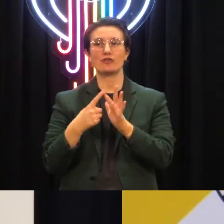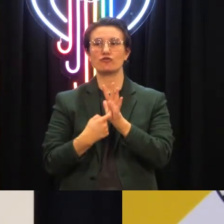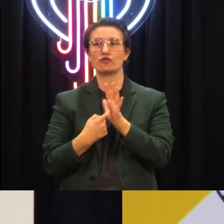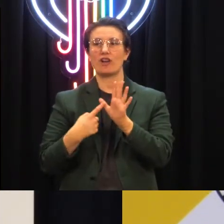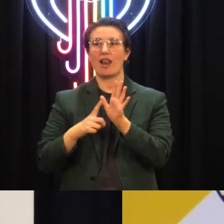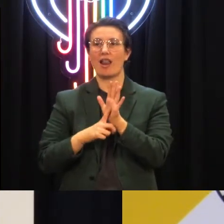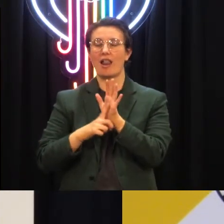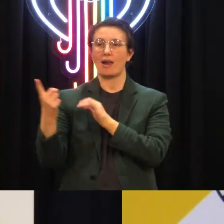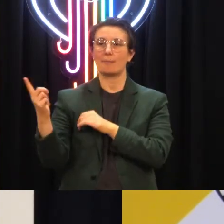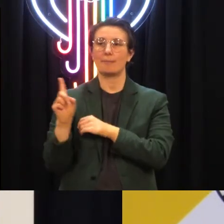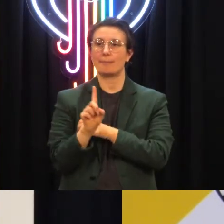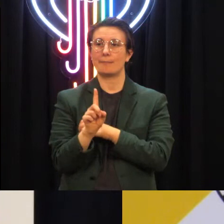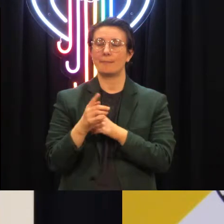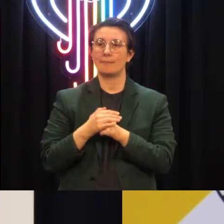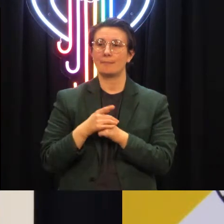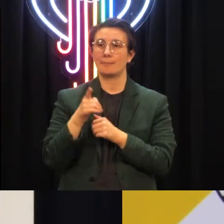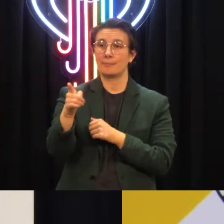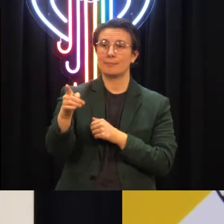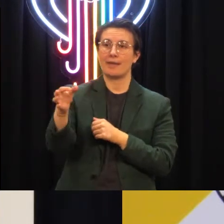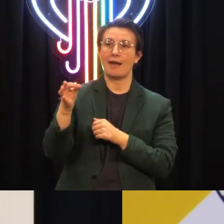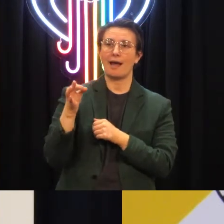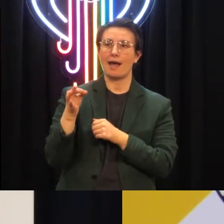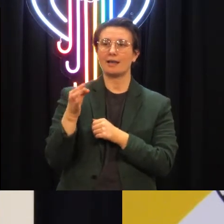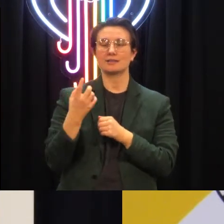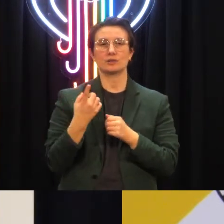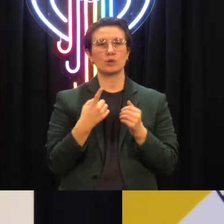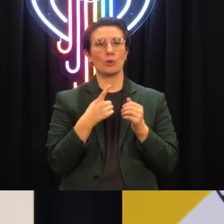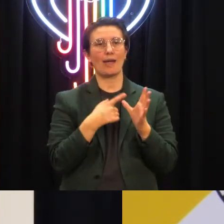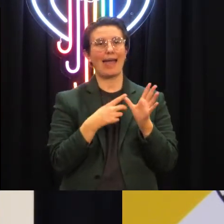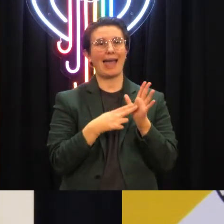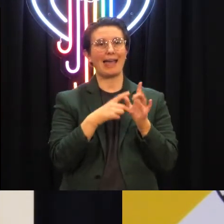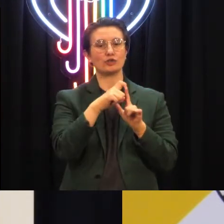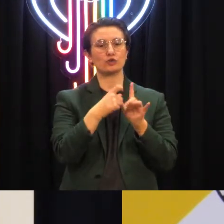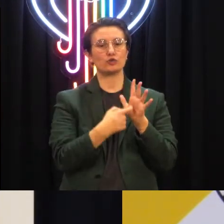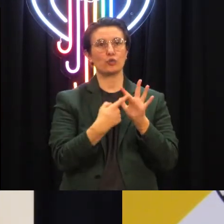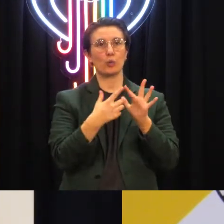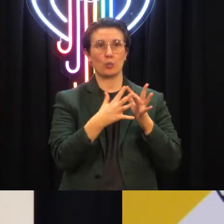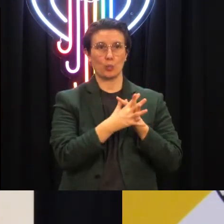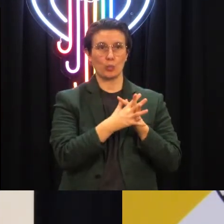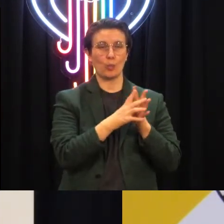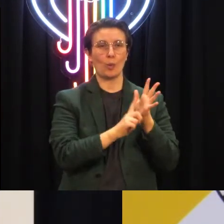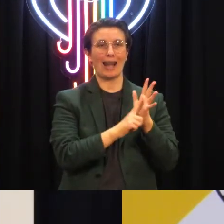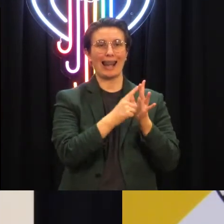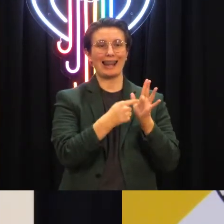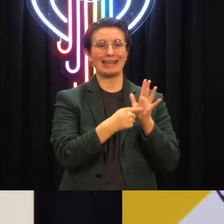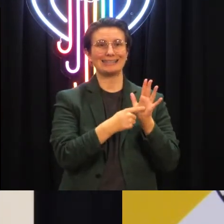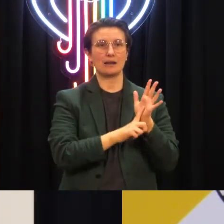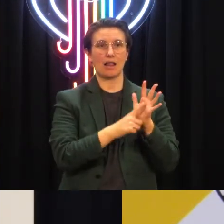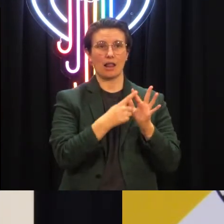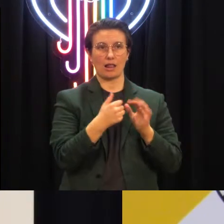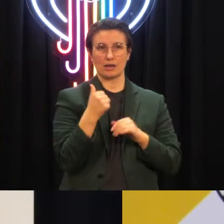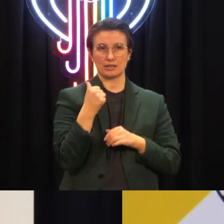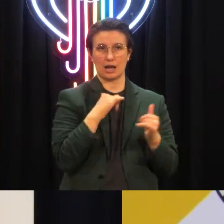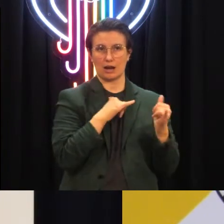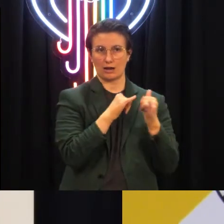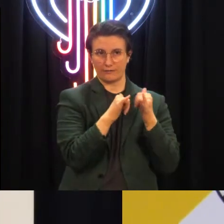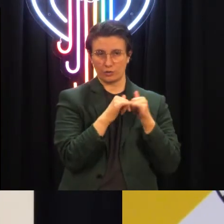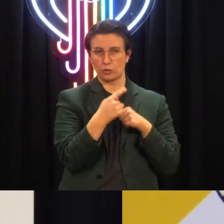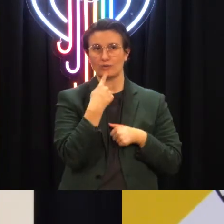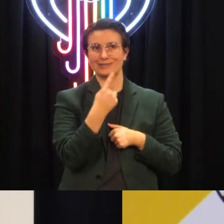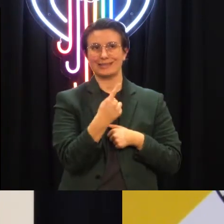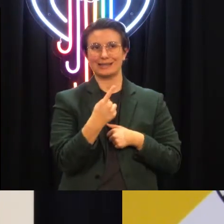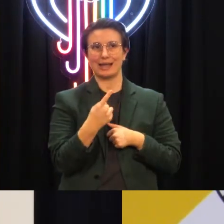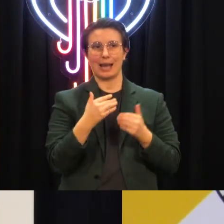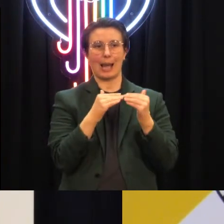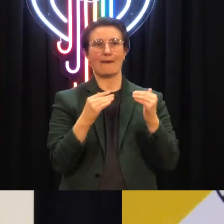has. The interview that Andrew Little did yesterday, in it he said the idea of a level 4 lockdown, I think once we get through this one,